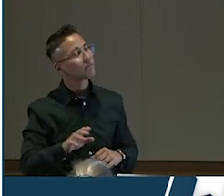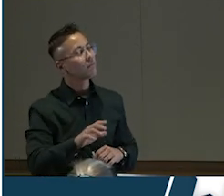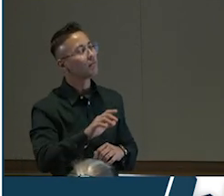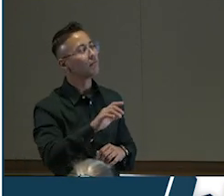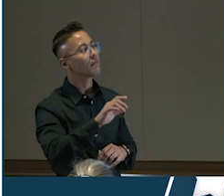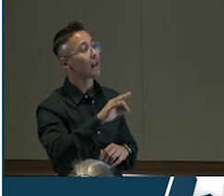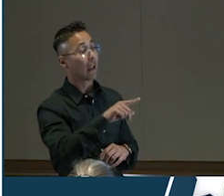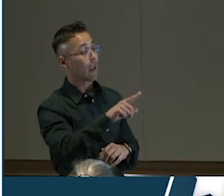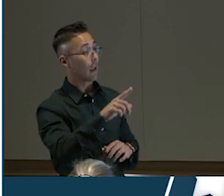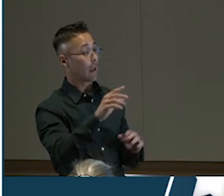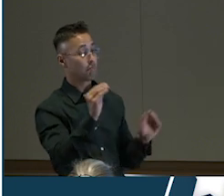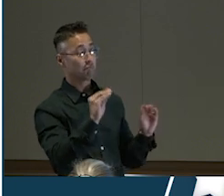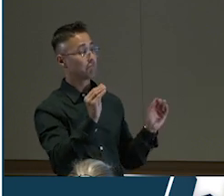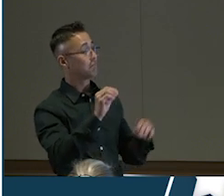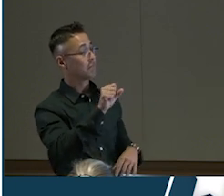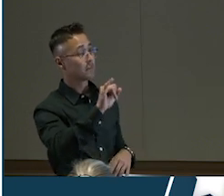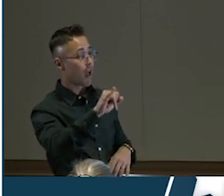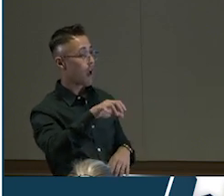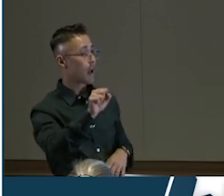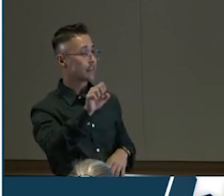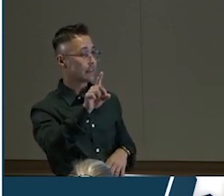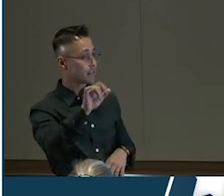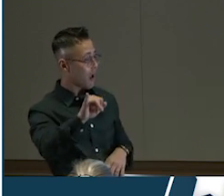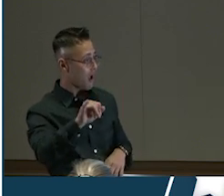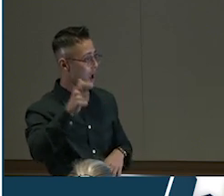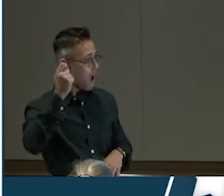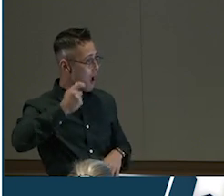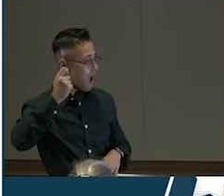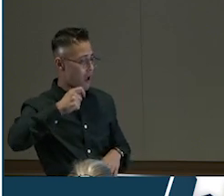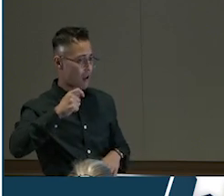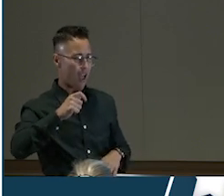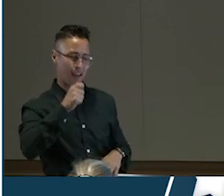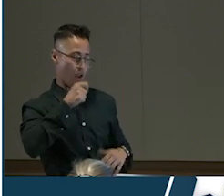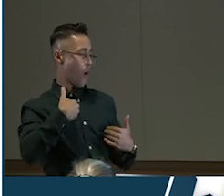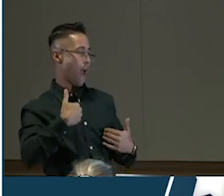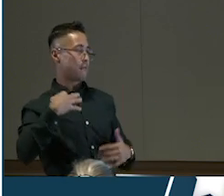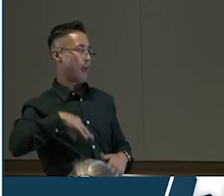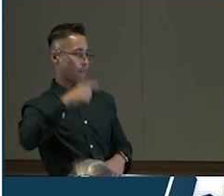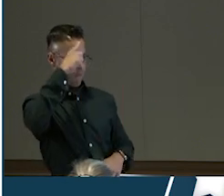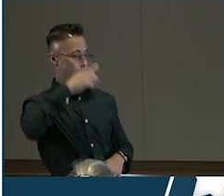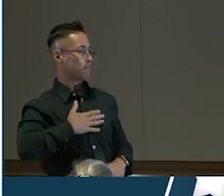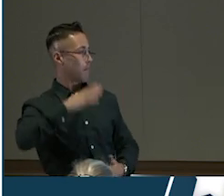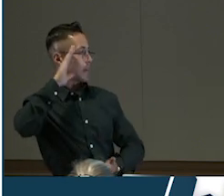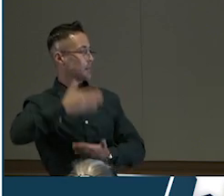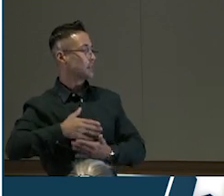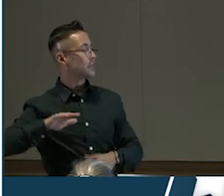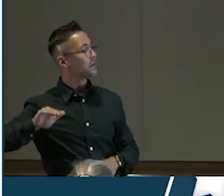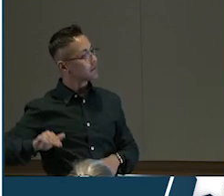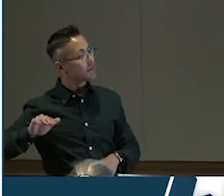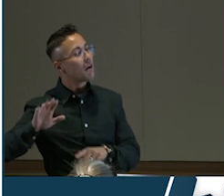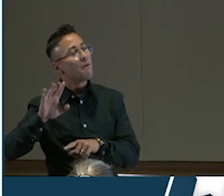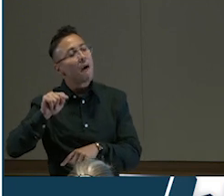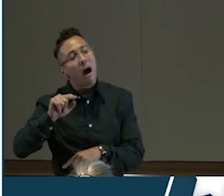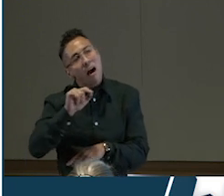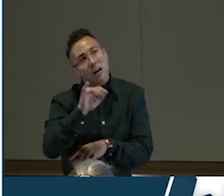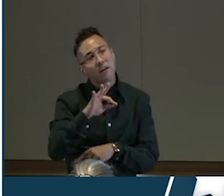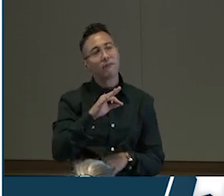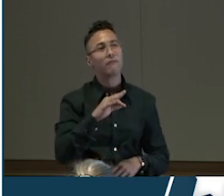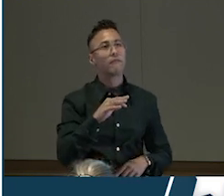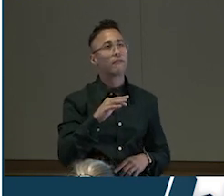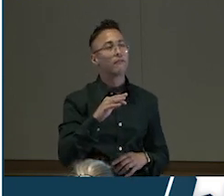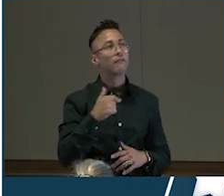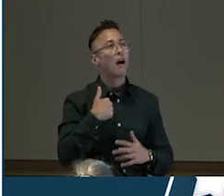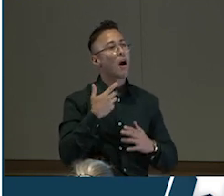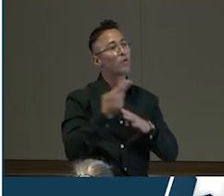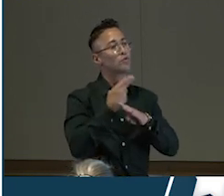you don't have SSI, SSDI, I don't have any benefits like that for my child, but if I wanted to take some money of